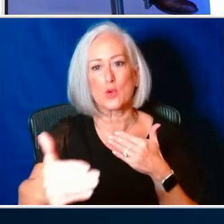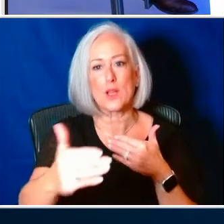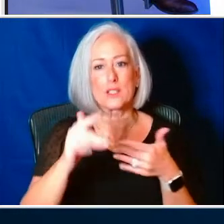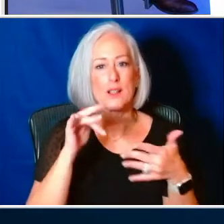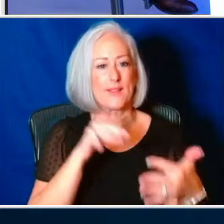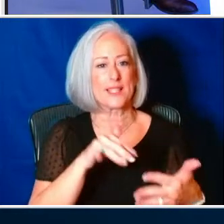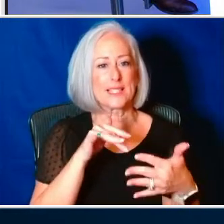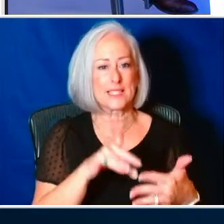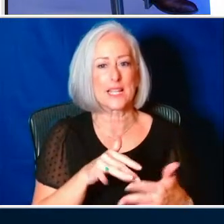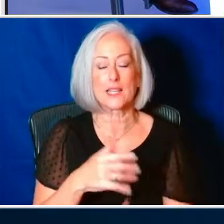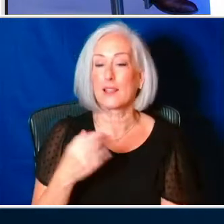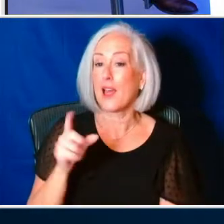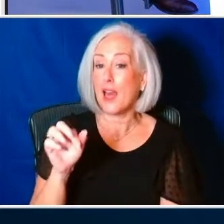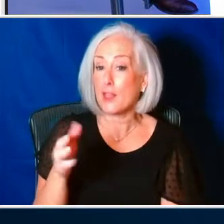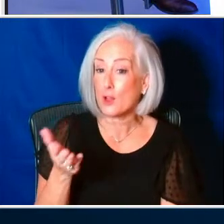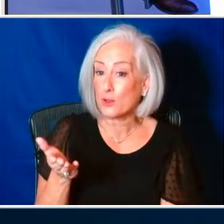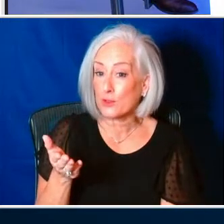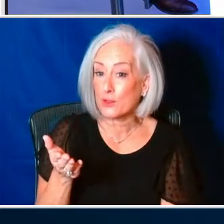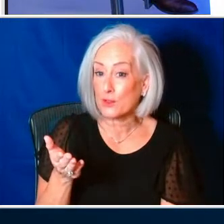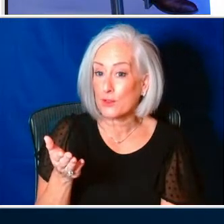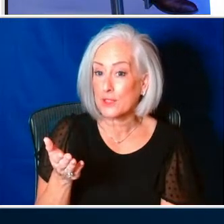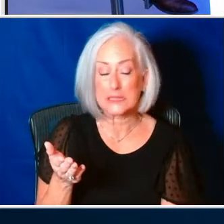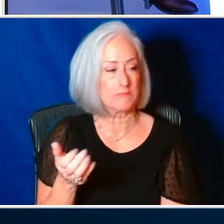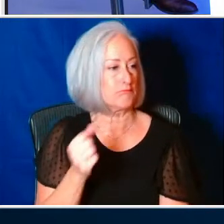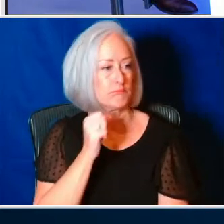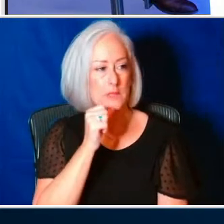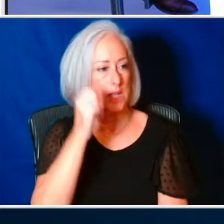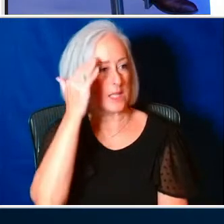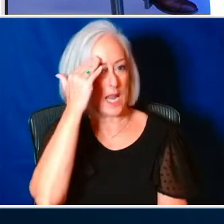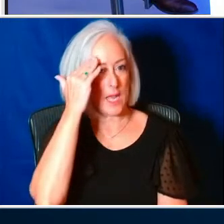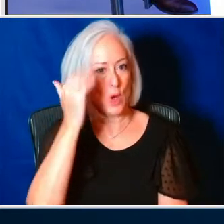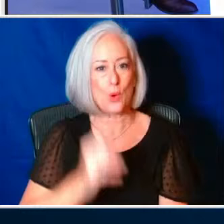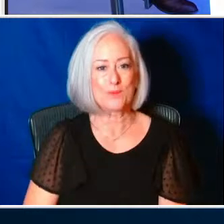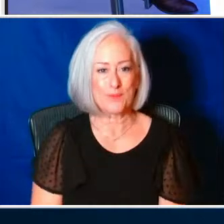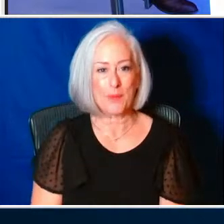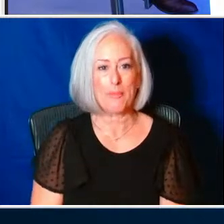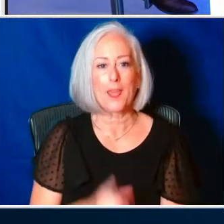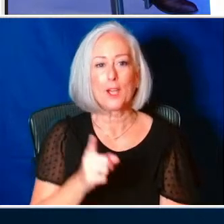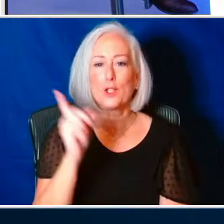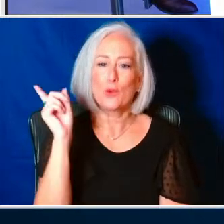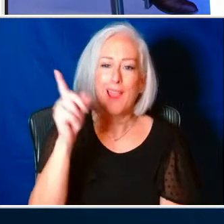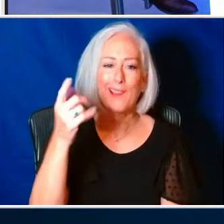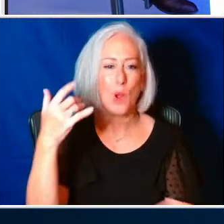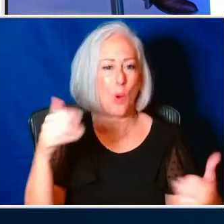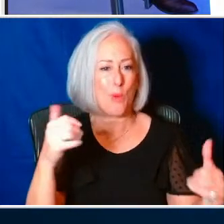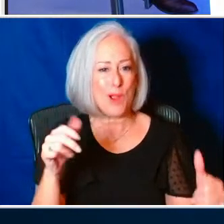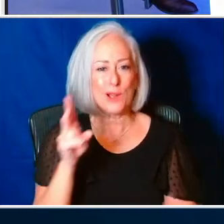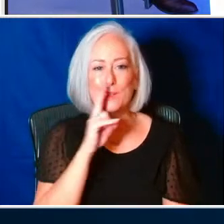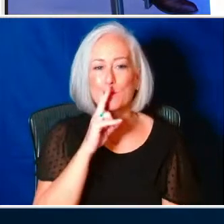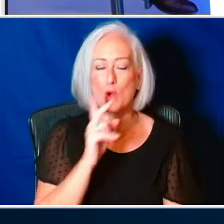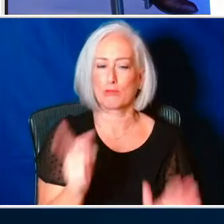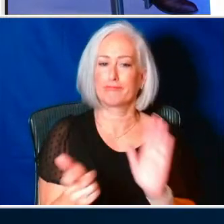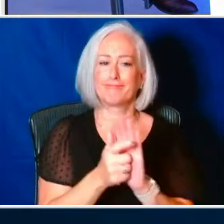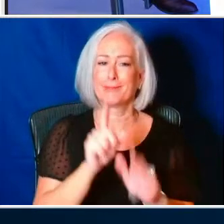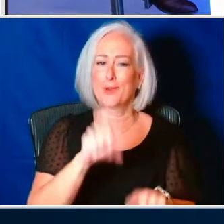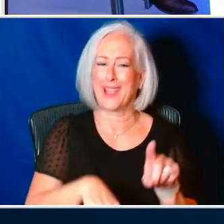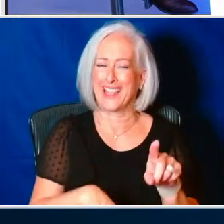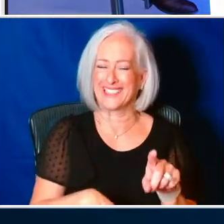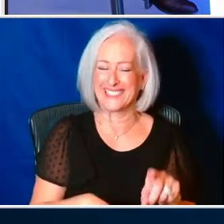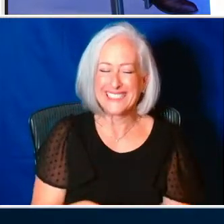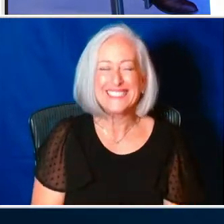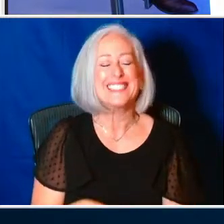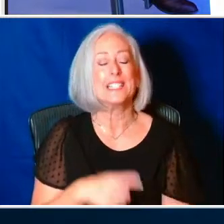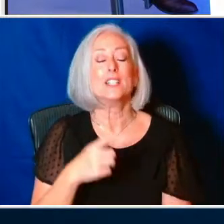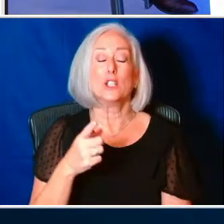Heather? Not that I'm aware of. You can go party, you can smoke. No, you can't, don't do that. But you could smoke if you want to, bad